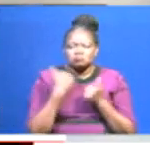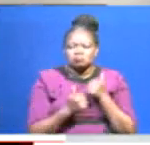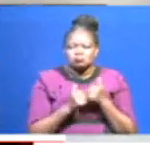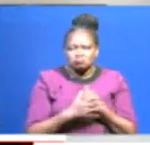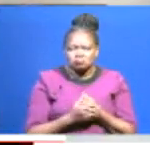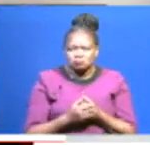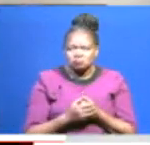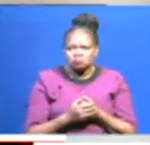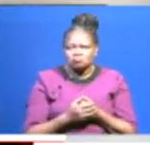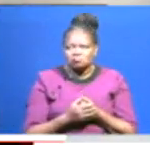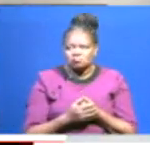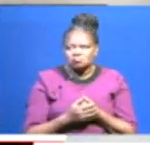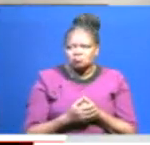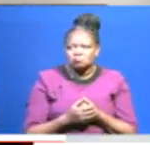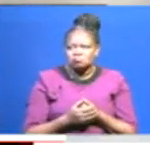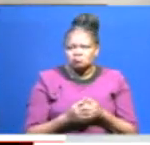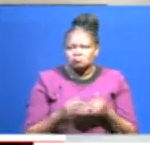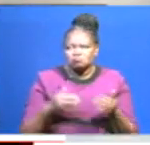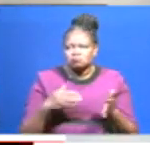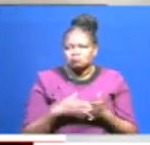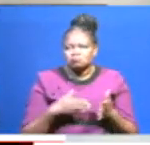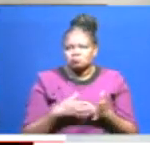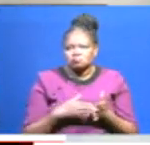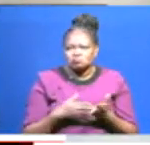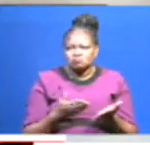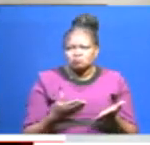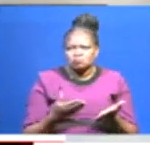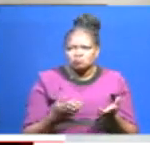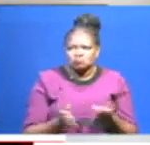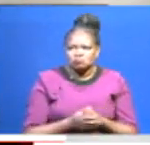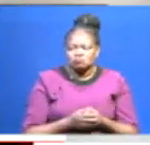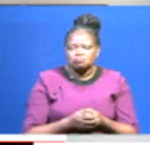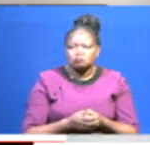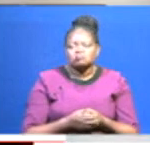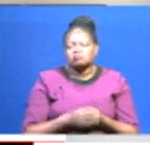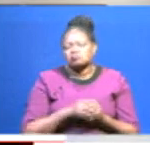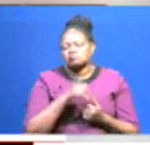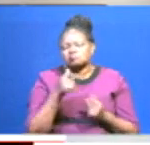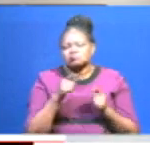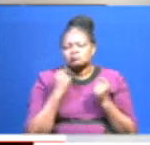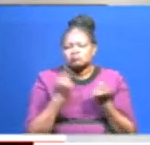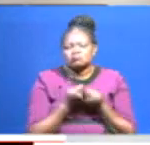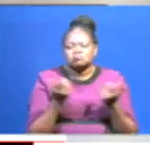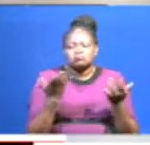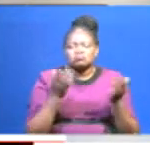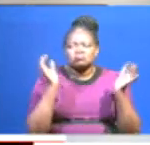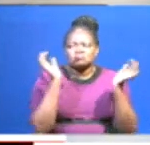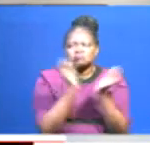charge will be against league leaders Gor Mahia this Wednesday at Kasarani Stadium.